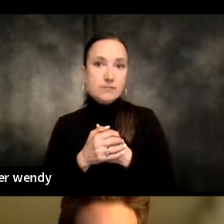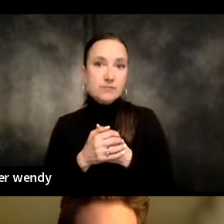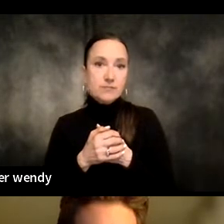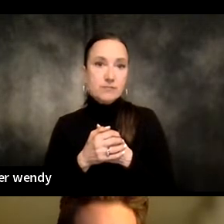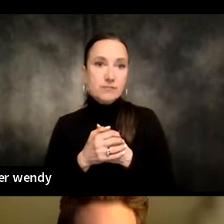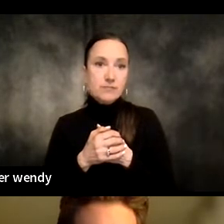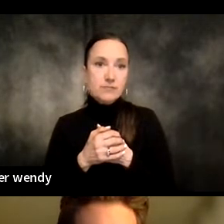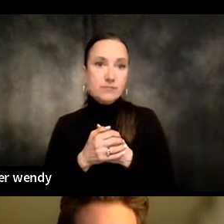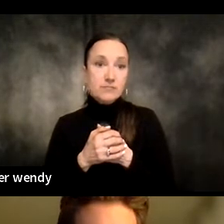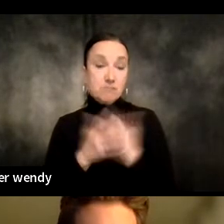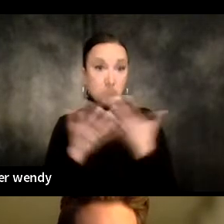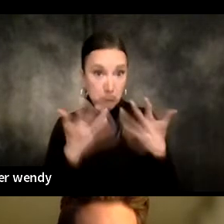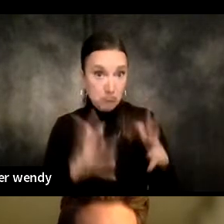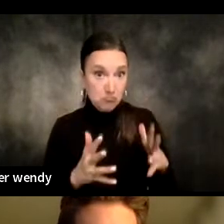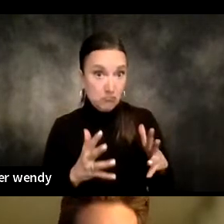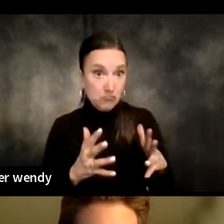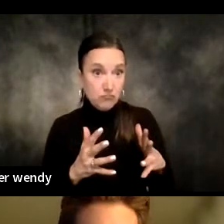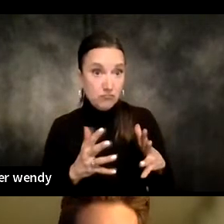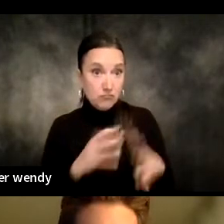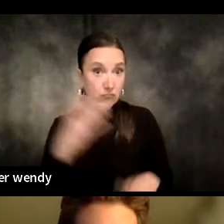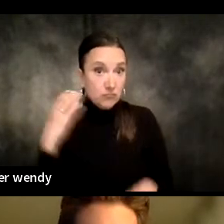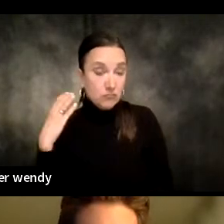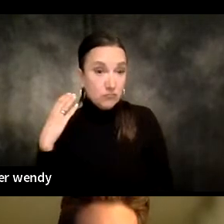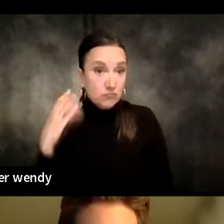Are you done, Commissioner?